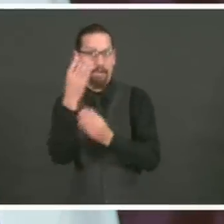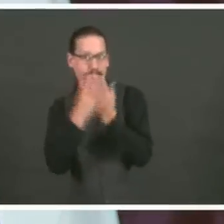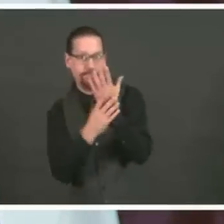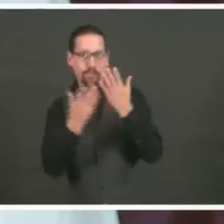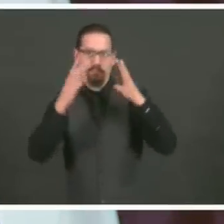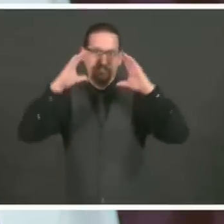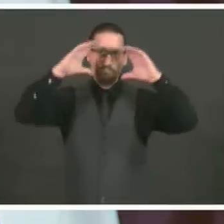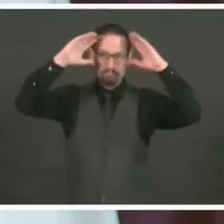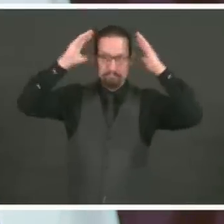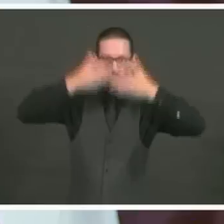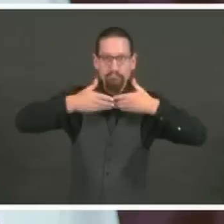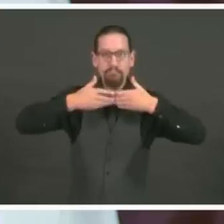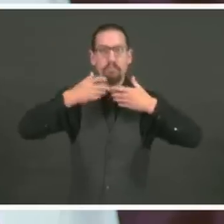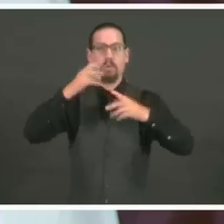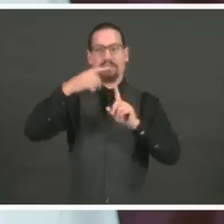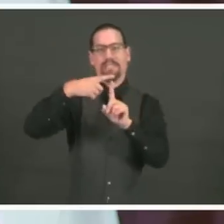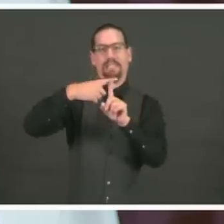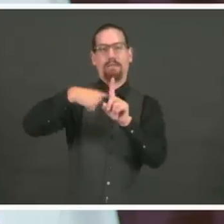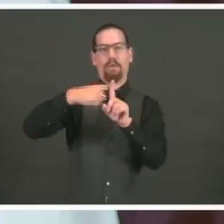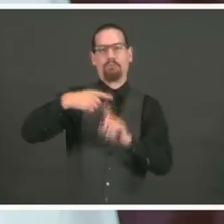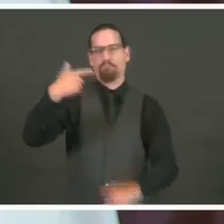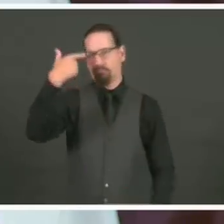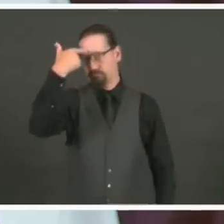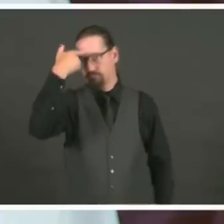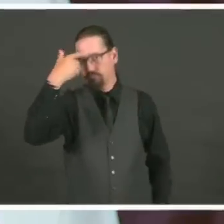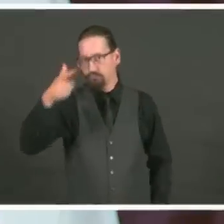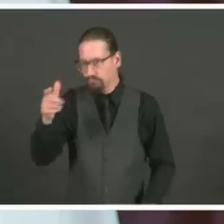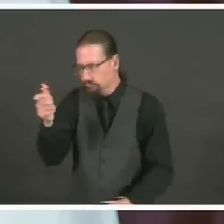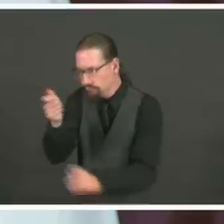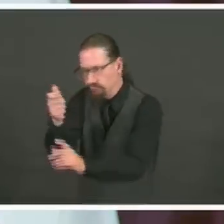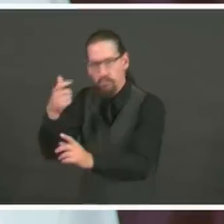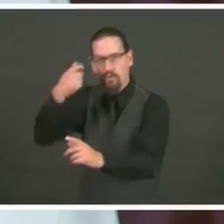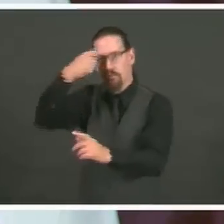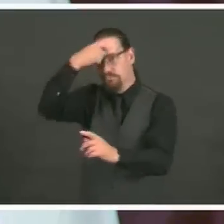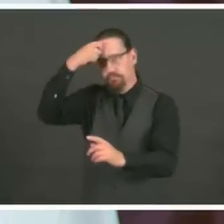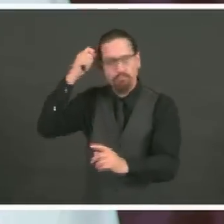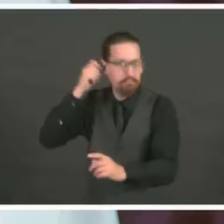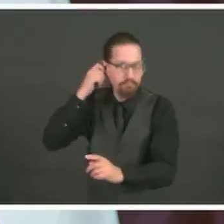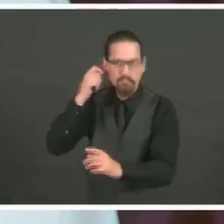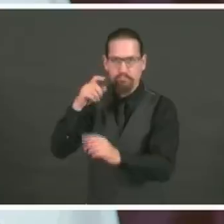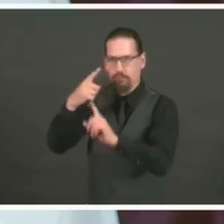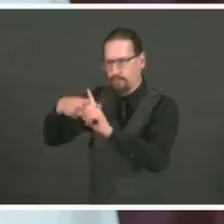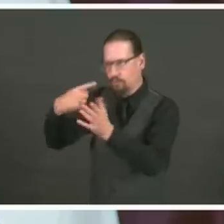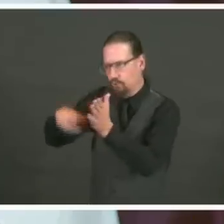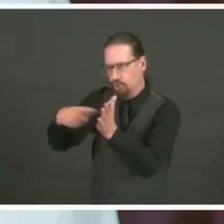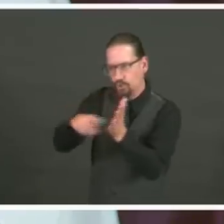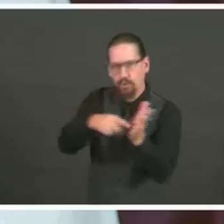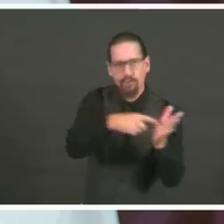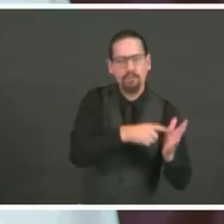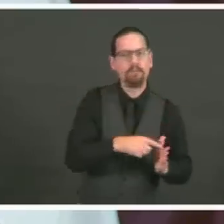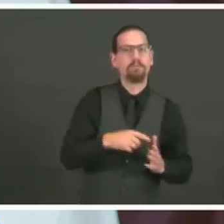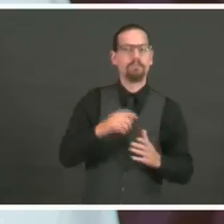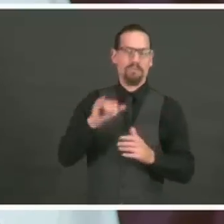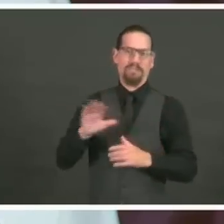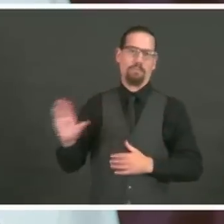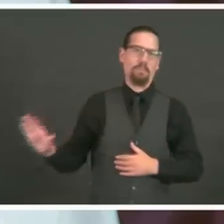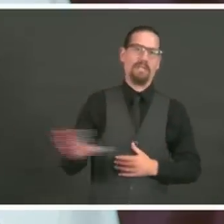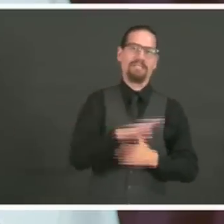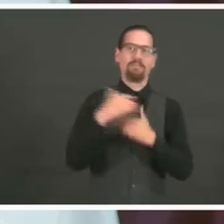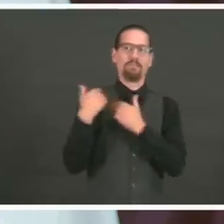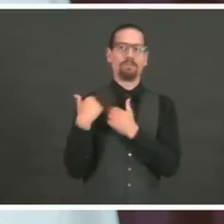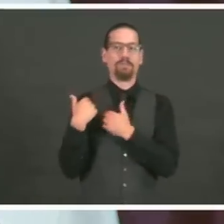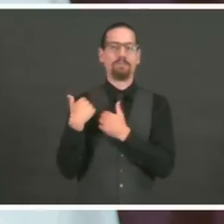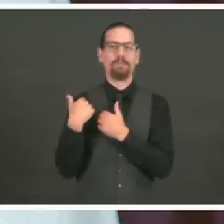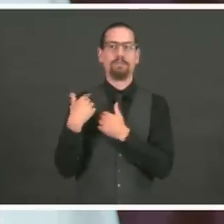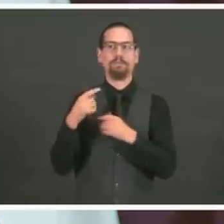school. Having said that, I want to reassure everybody that no one's going to be left in the lurch. The